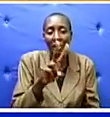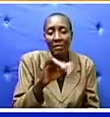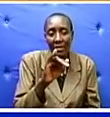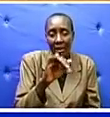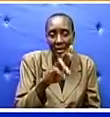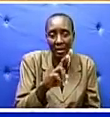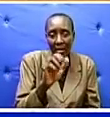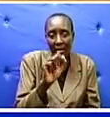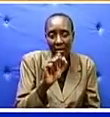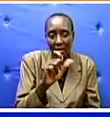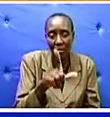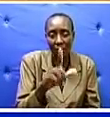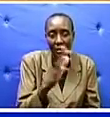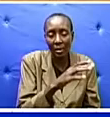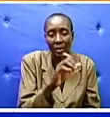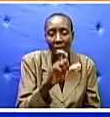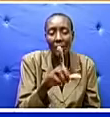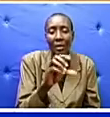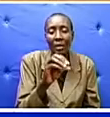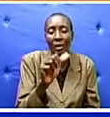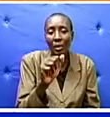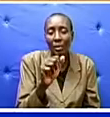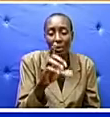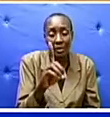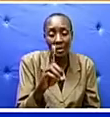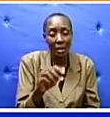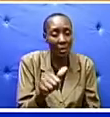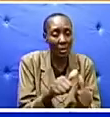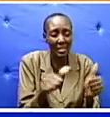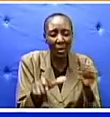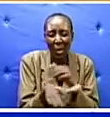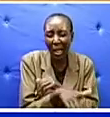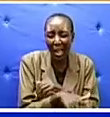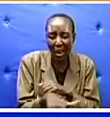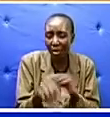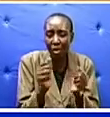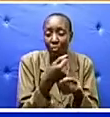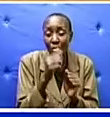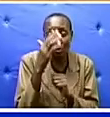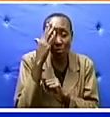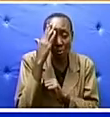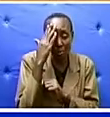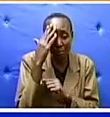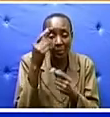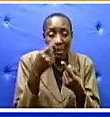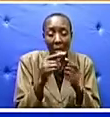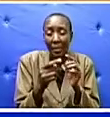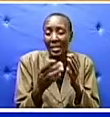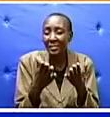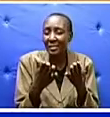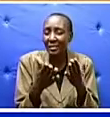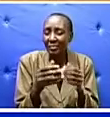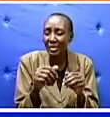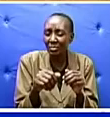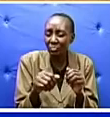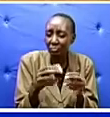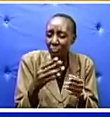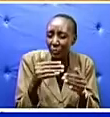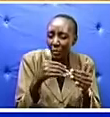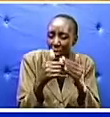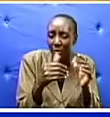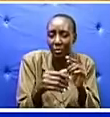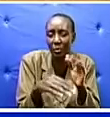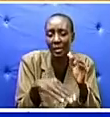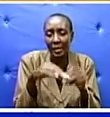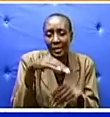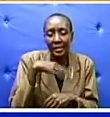was taking zinc and vitamin C and stuff. But you see, it almost took me down because it was serious. Mm-hmm. So there's that fear